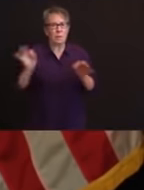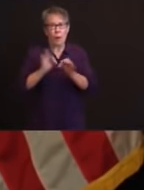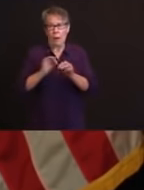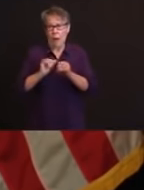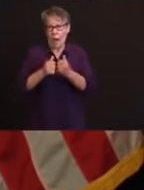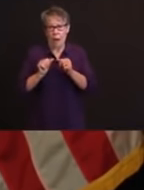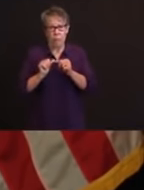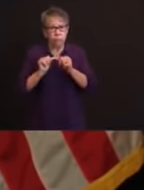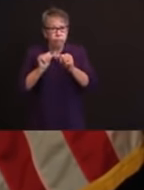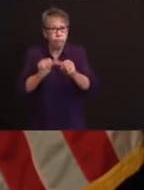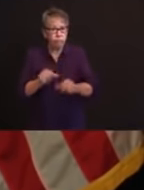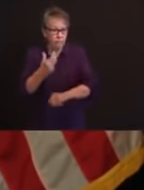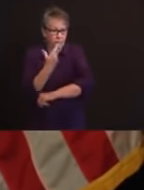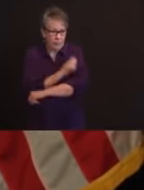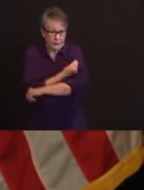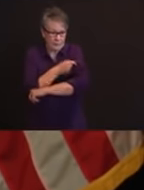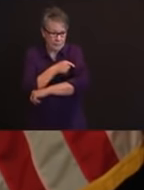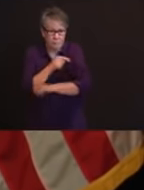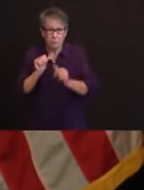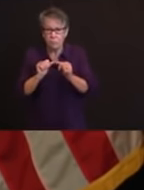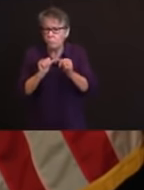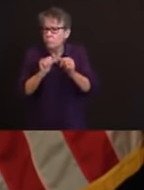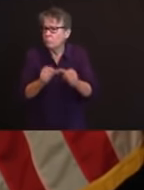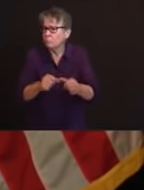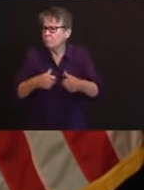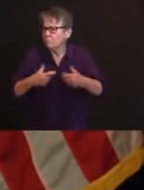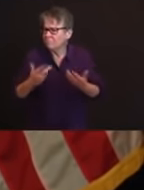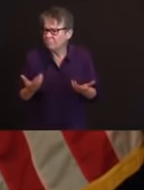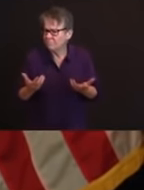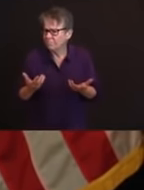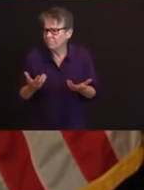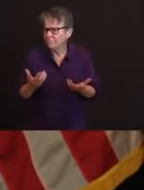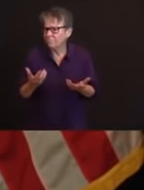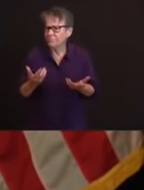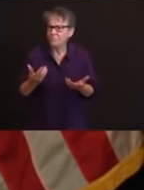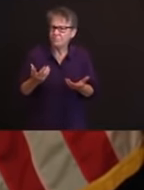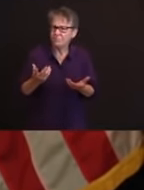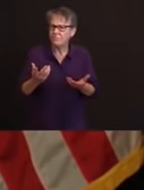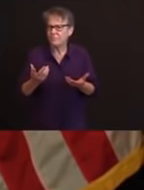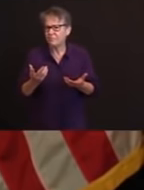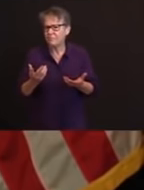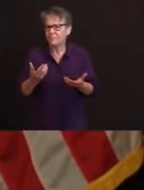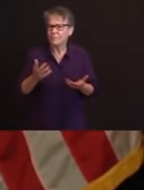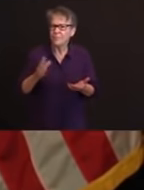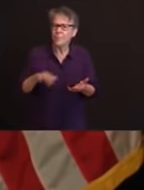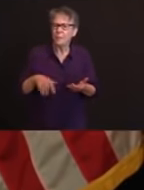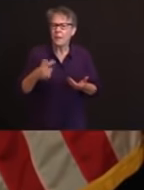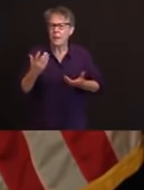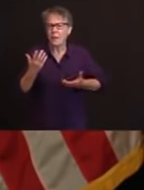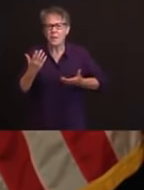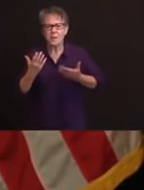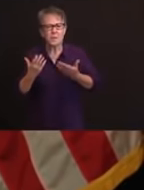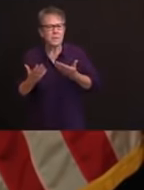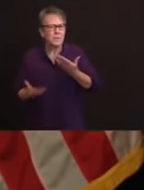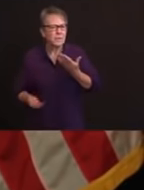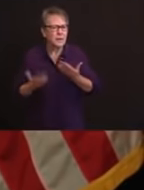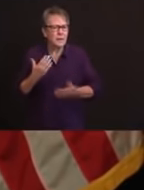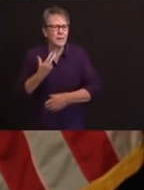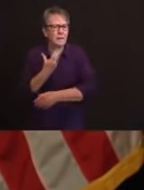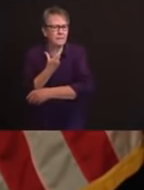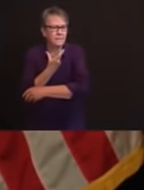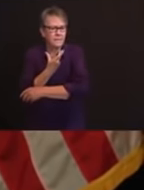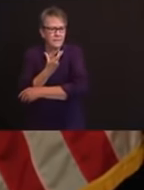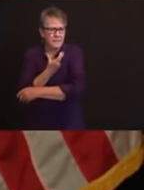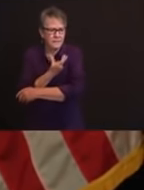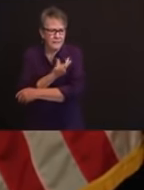they only tested people who got symptoms to see if they got the disease, whether it might be possible to still get asymptomatic infections when you've had this vaccine, and you might